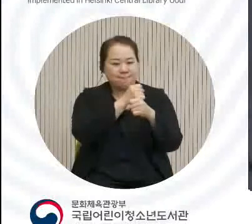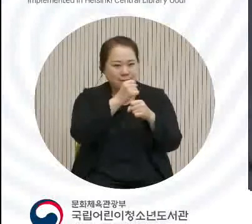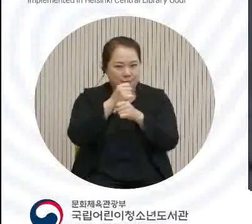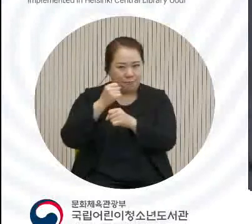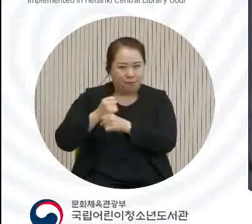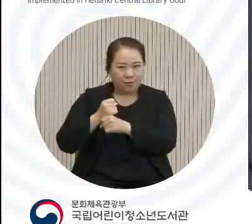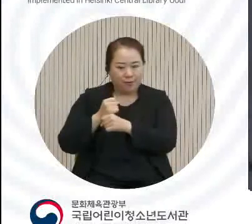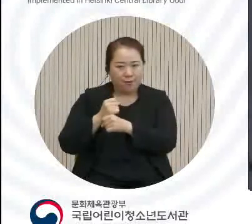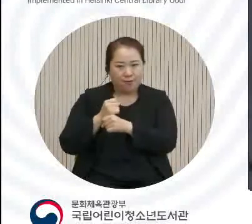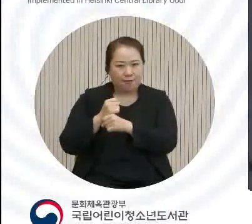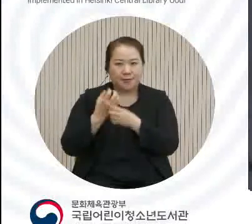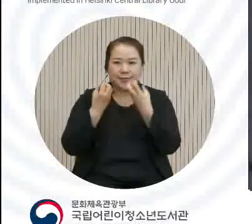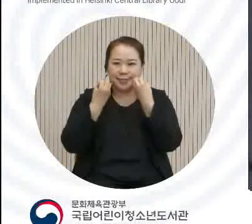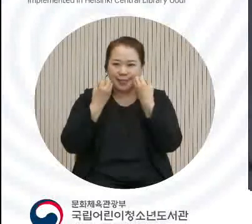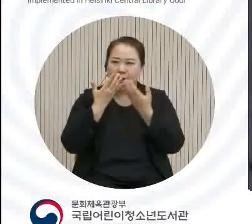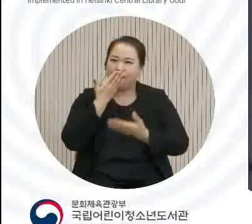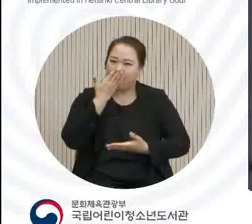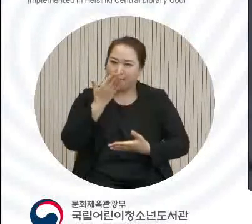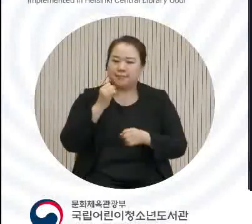the digital era.